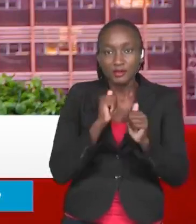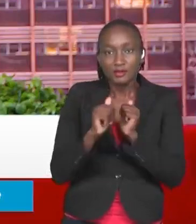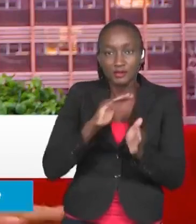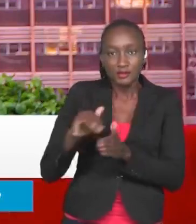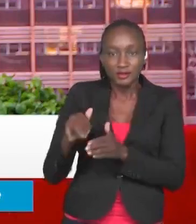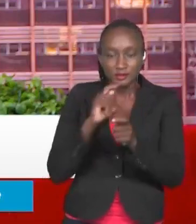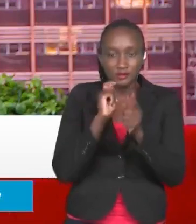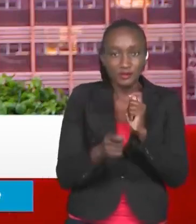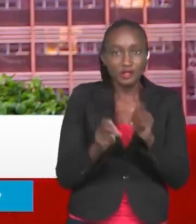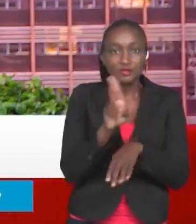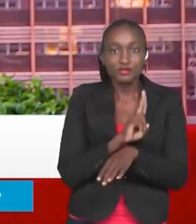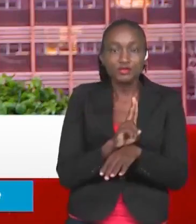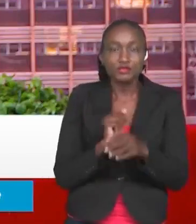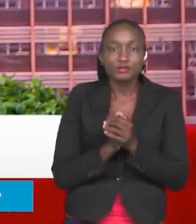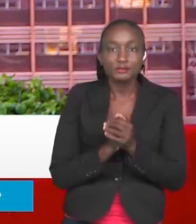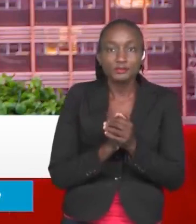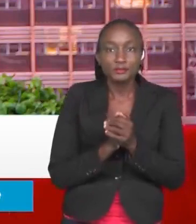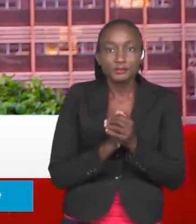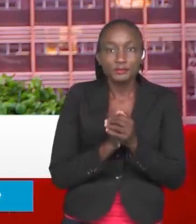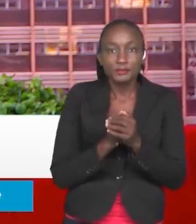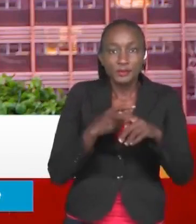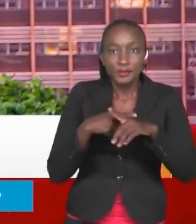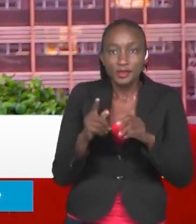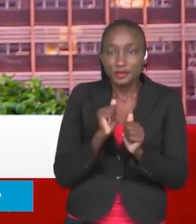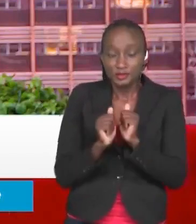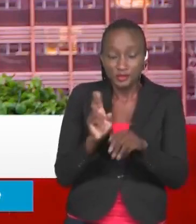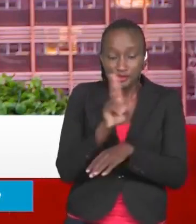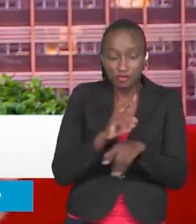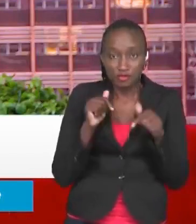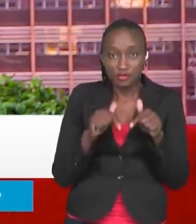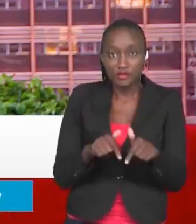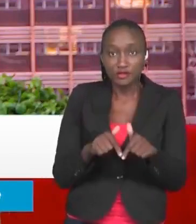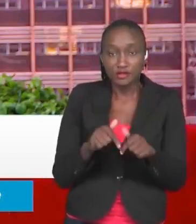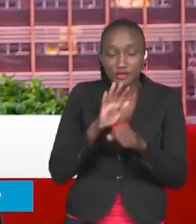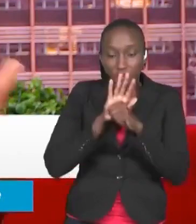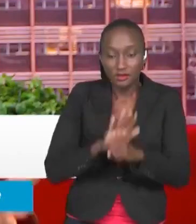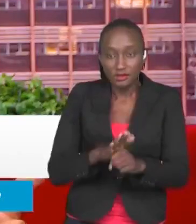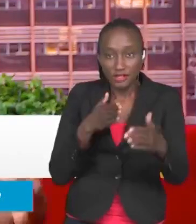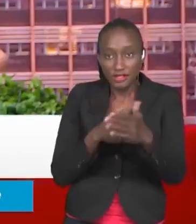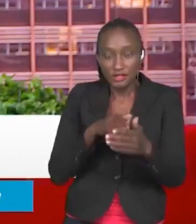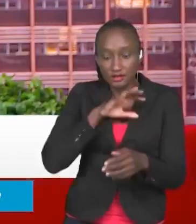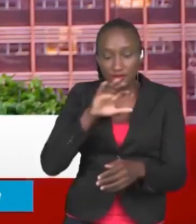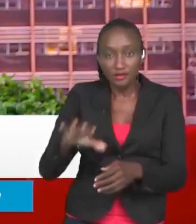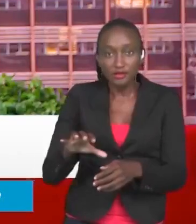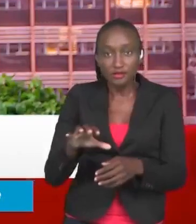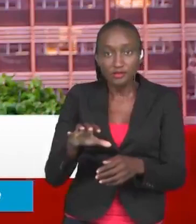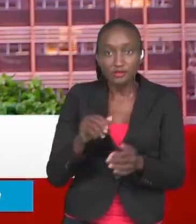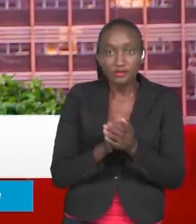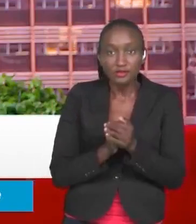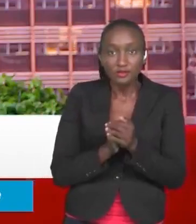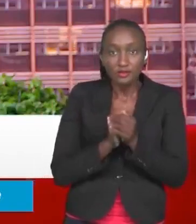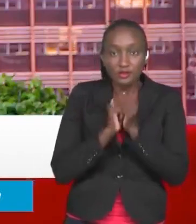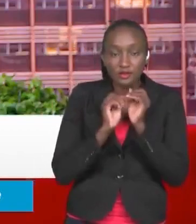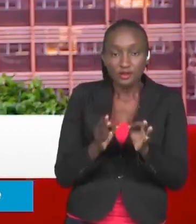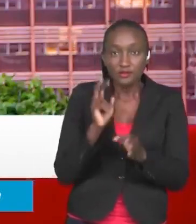to judges to apply. Mm-hmm. But as it is being applied now, it is discriminative against the boys to the extent that if